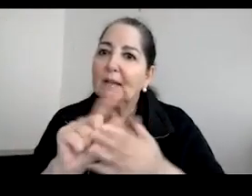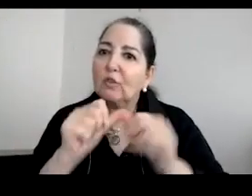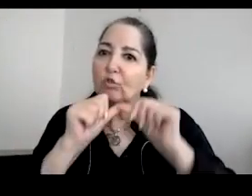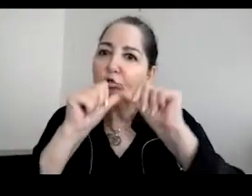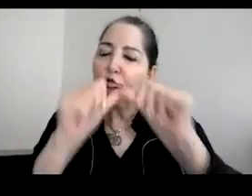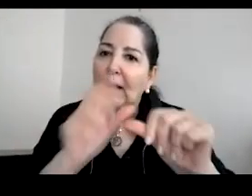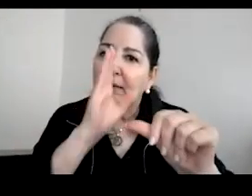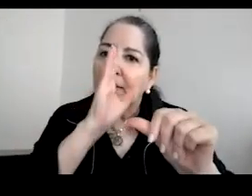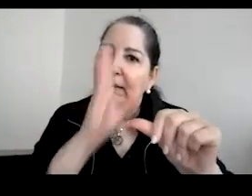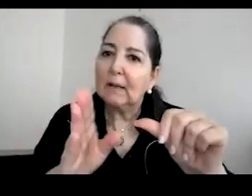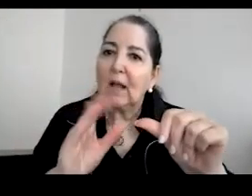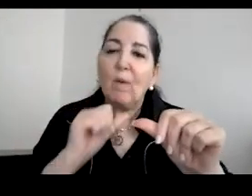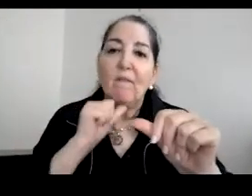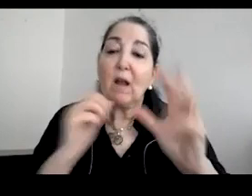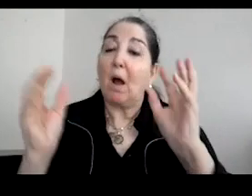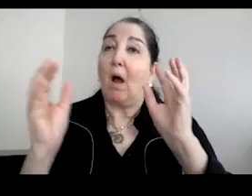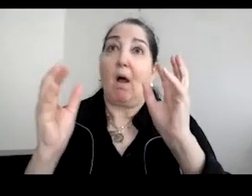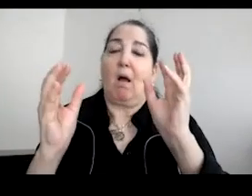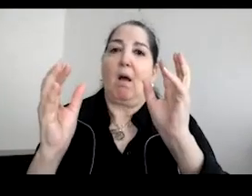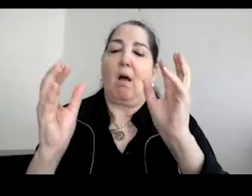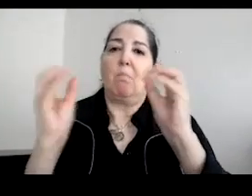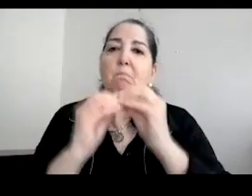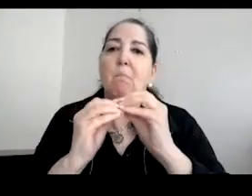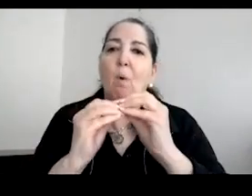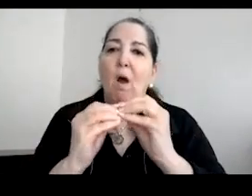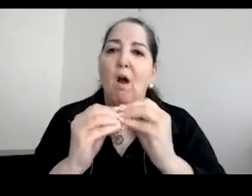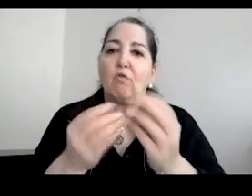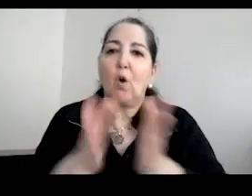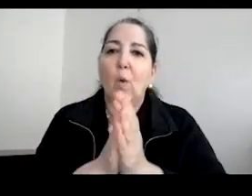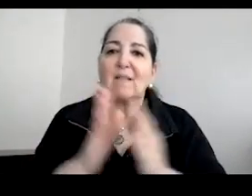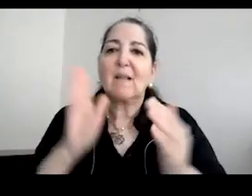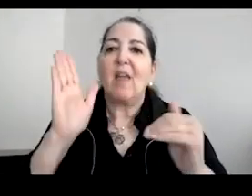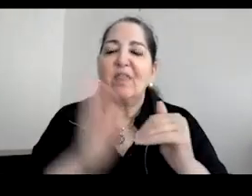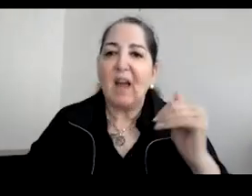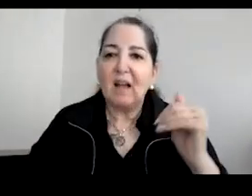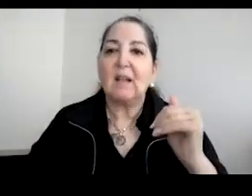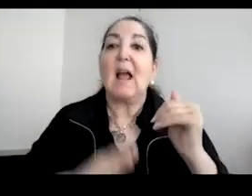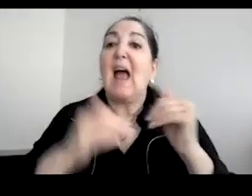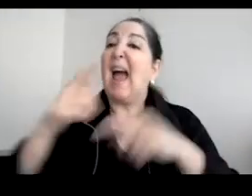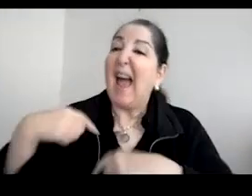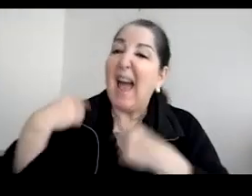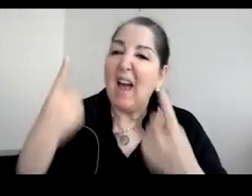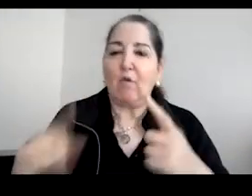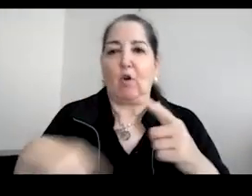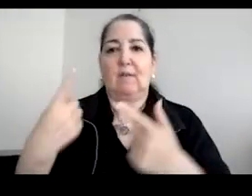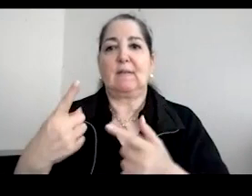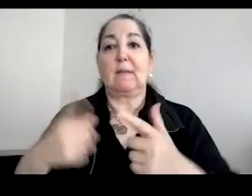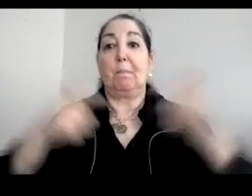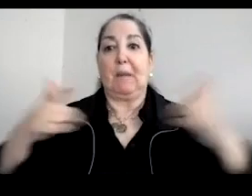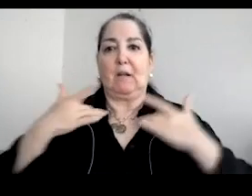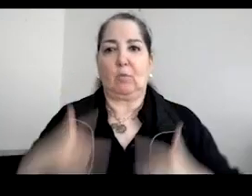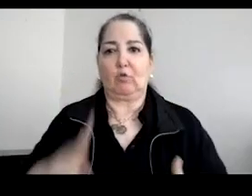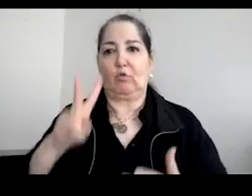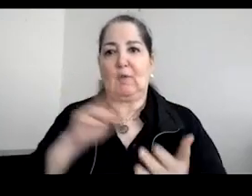insurance claims that the economy ever experienced in the Great Recession between 2007 and 2010. Okay, so this is